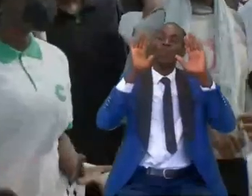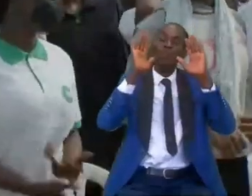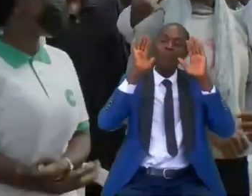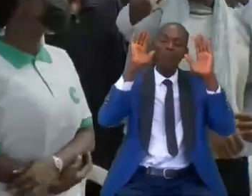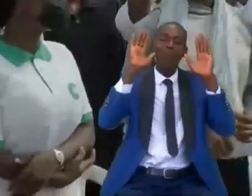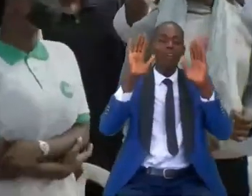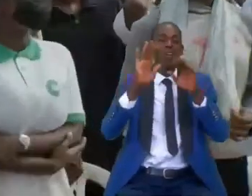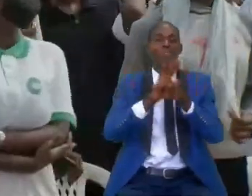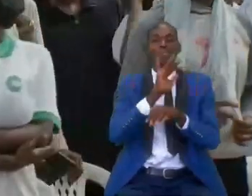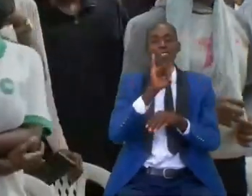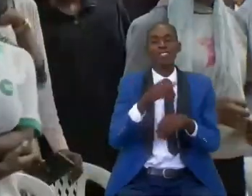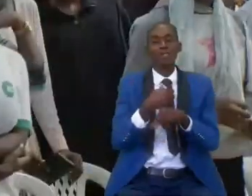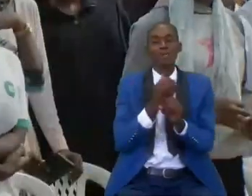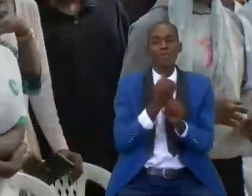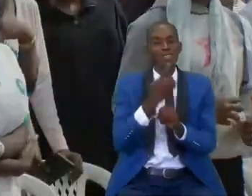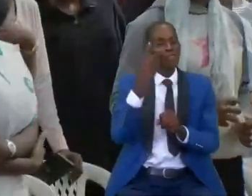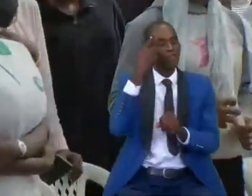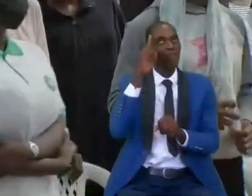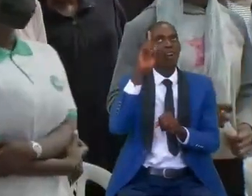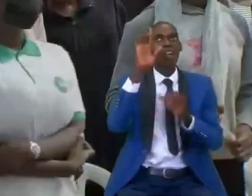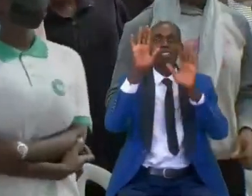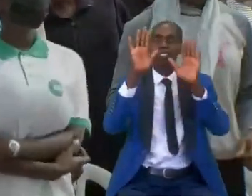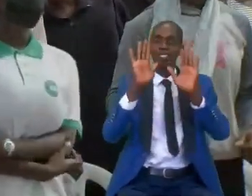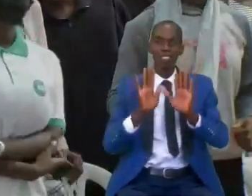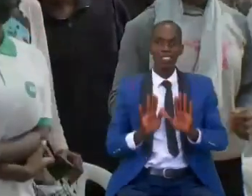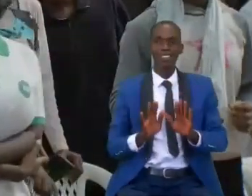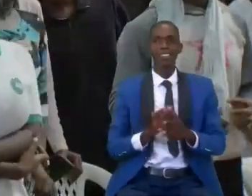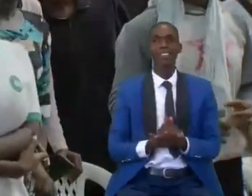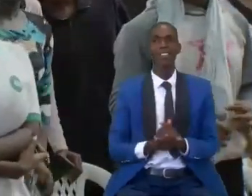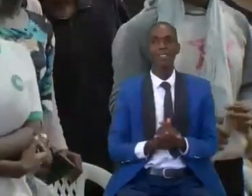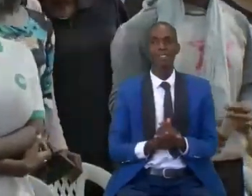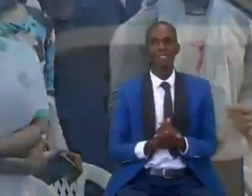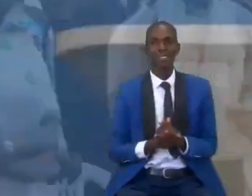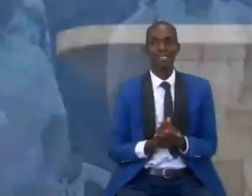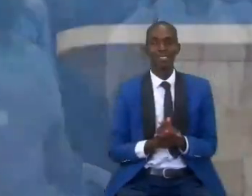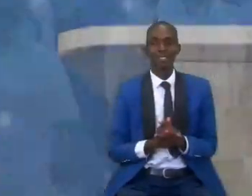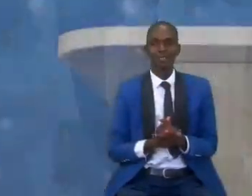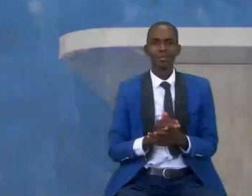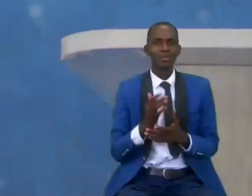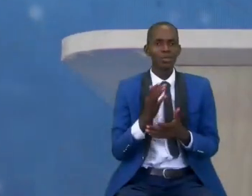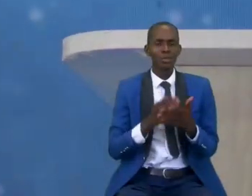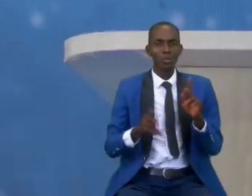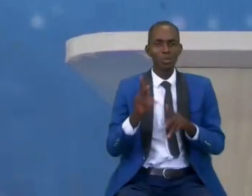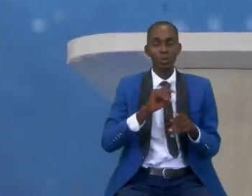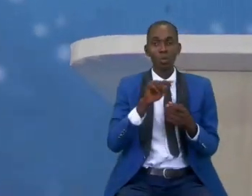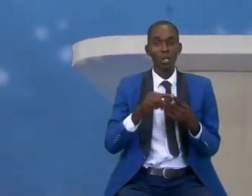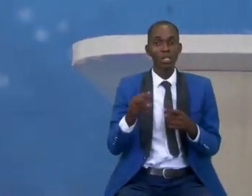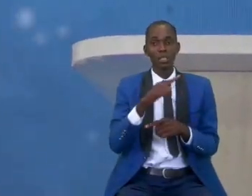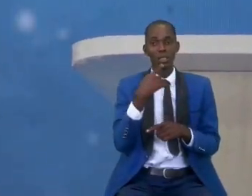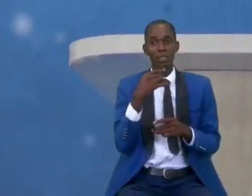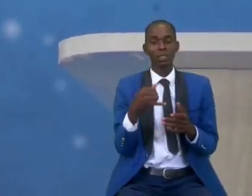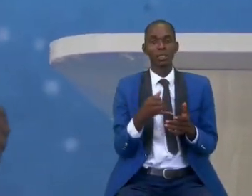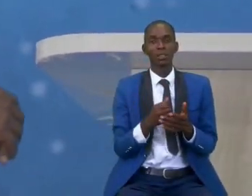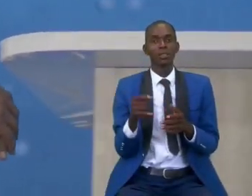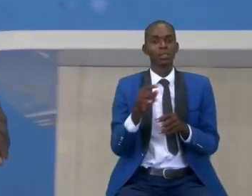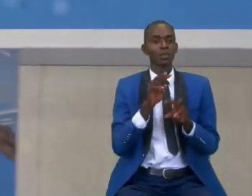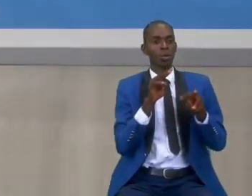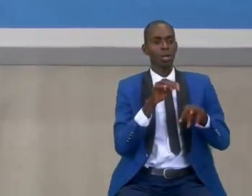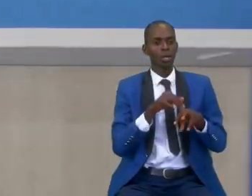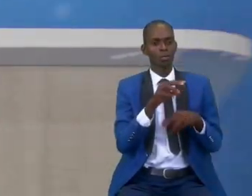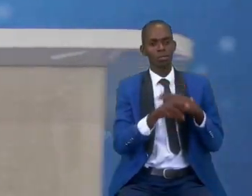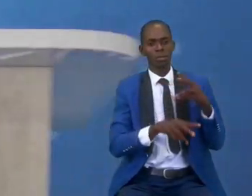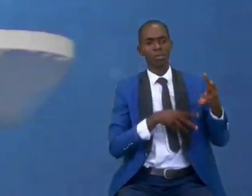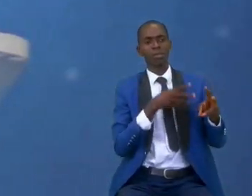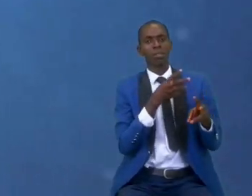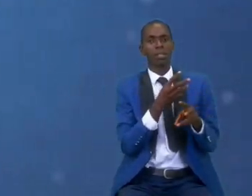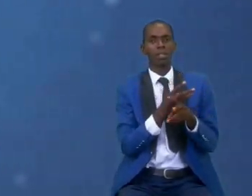You know, when some people say that they think, look at the world, look at the stars, look at the sun, look